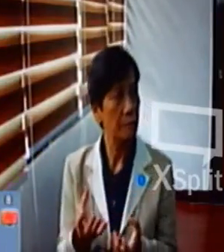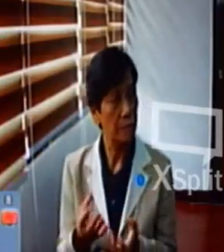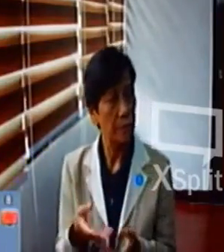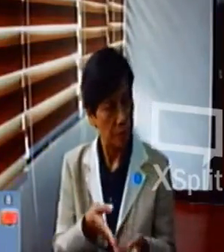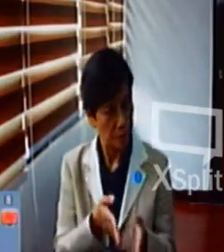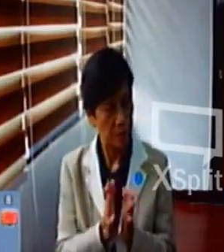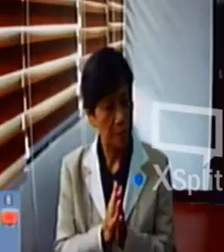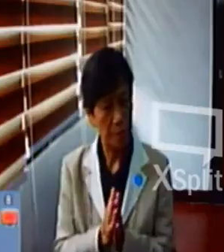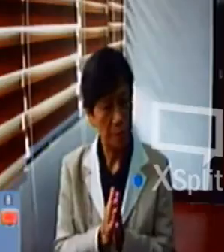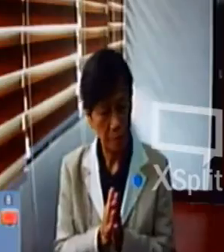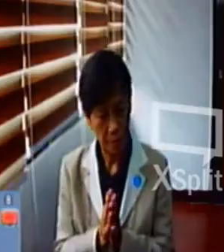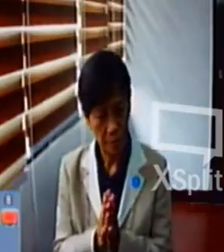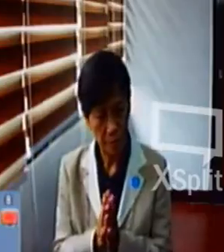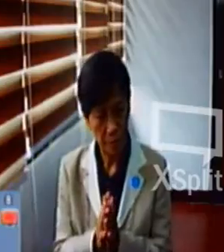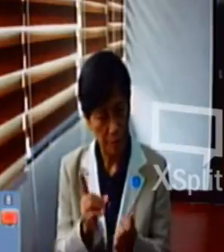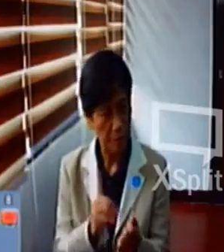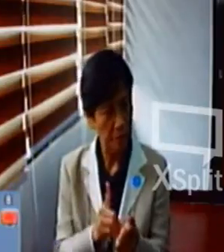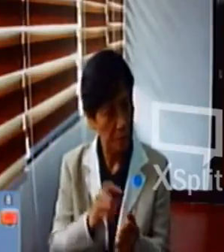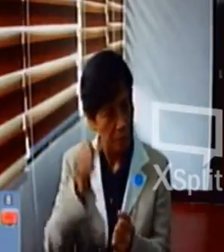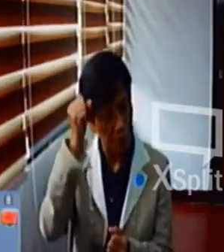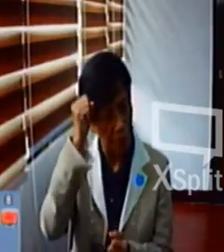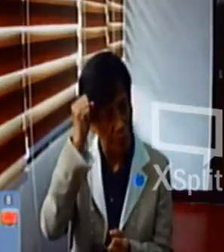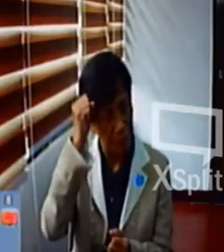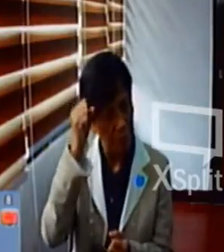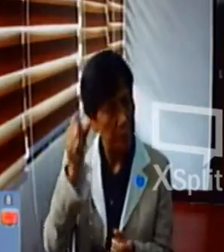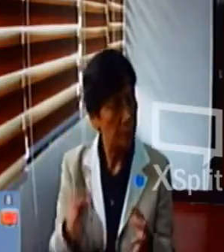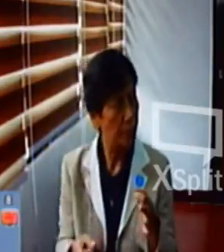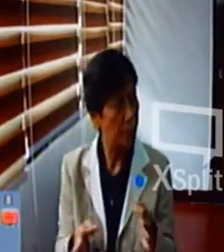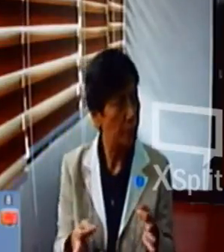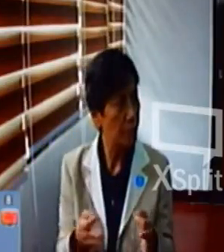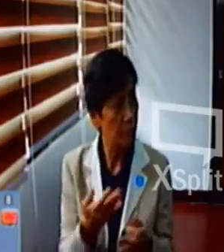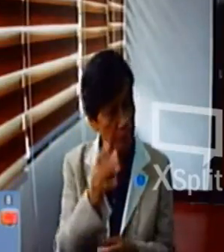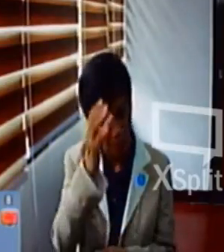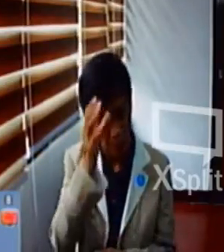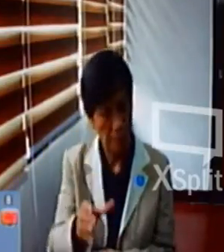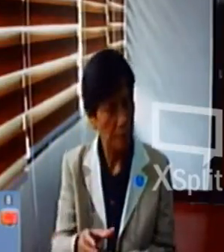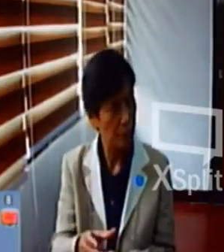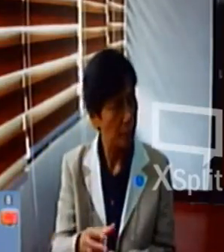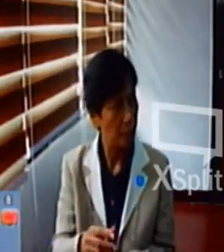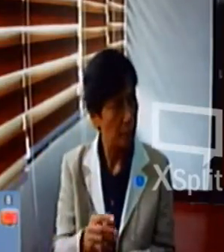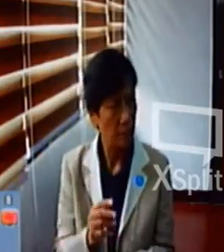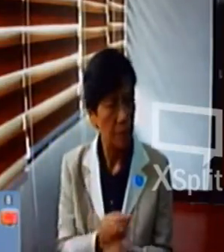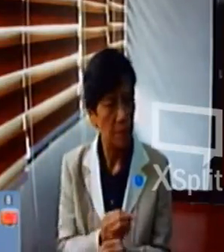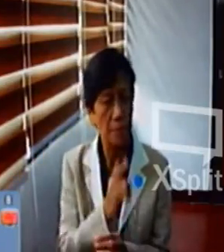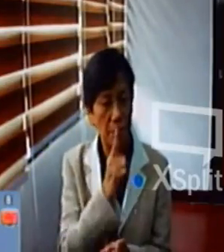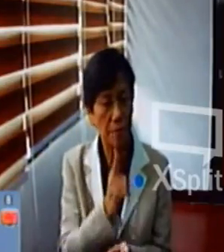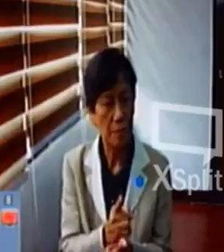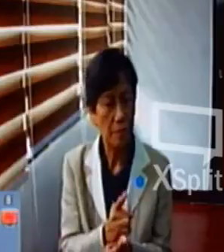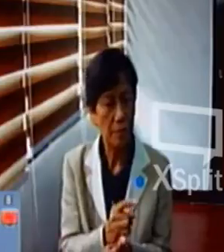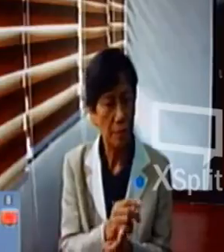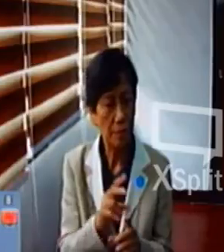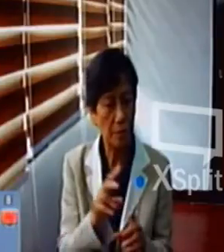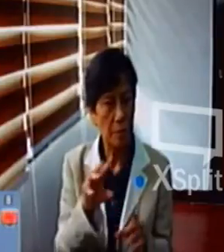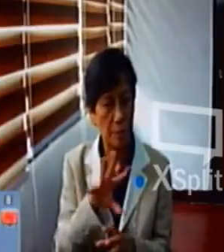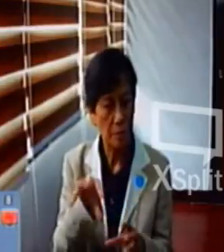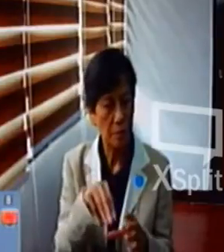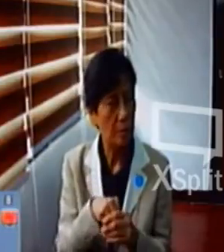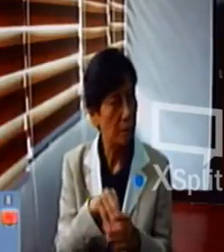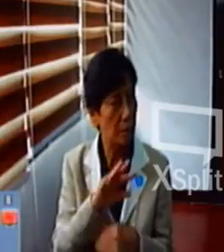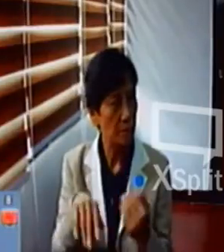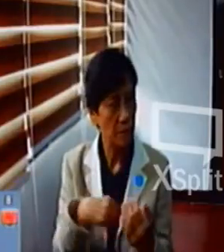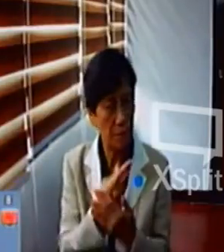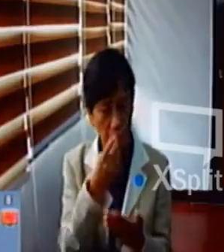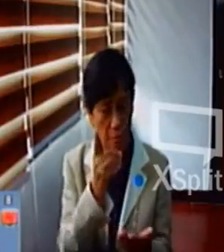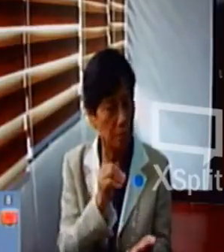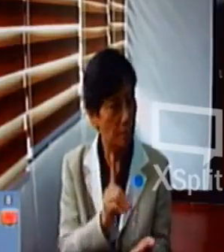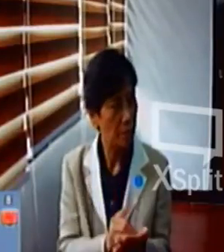ask Dr. Santos if he would confirm and affirm the contents of all the documents